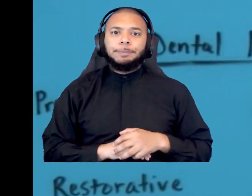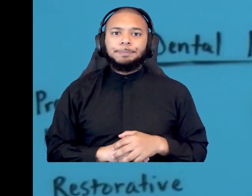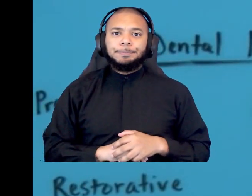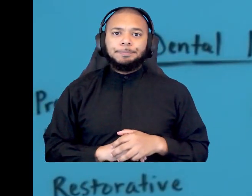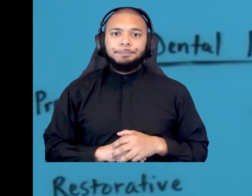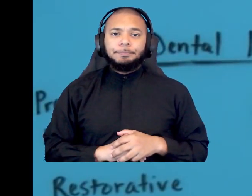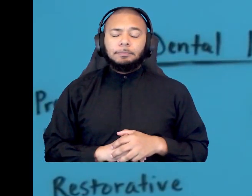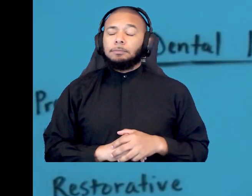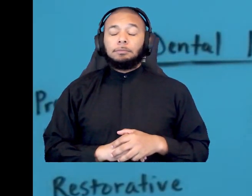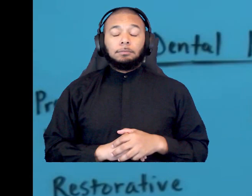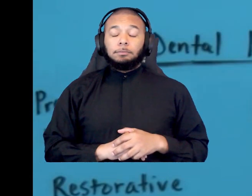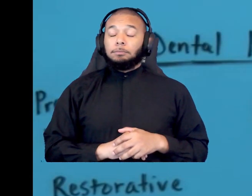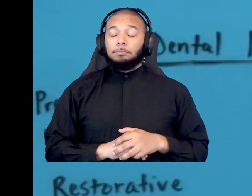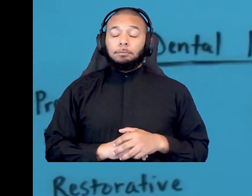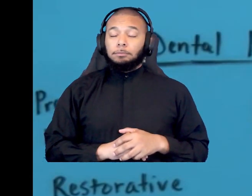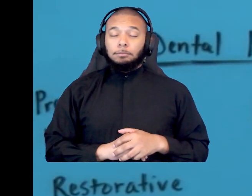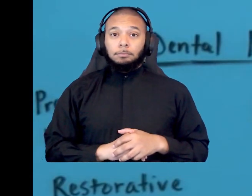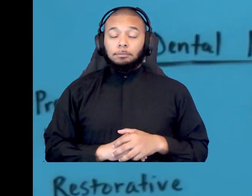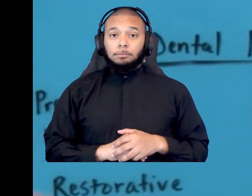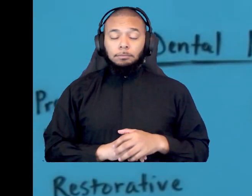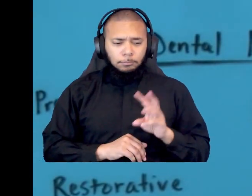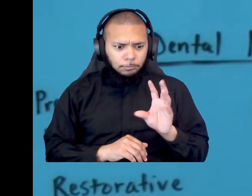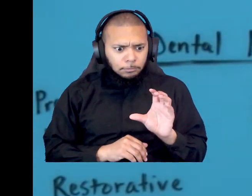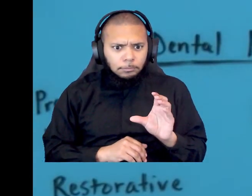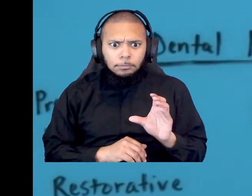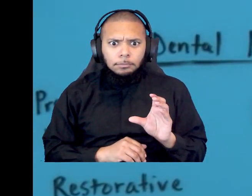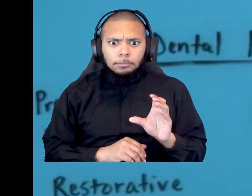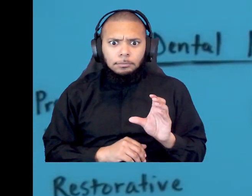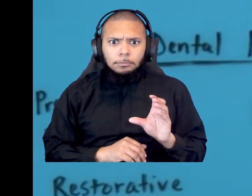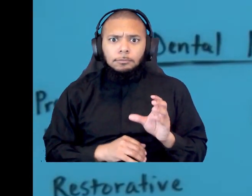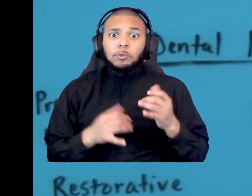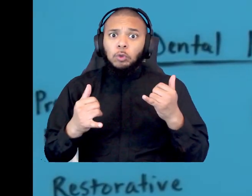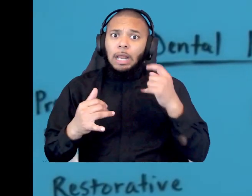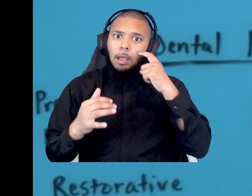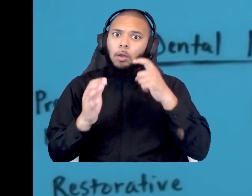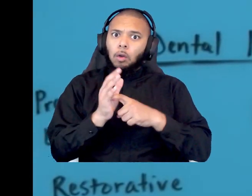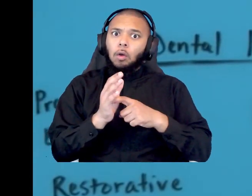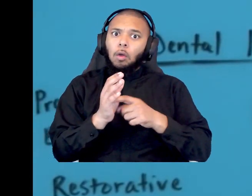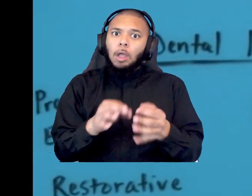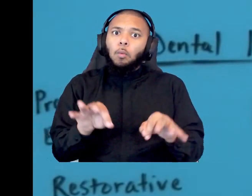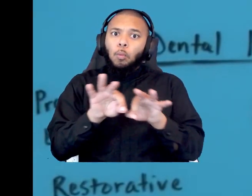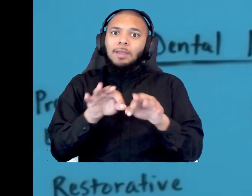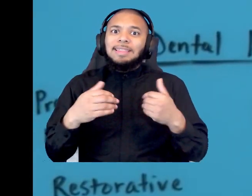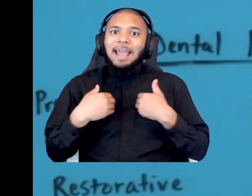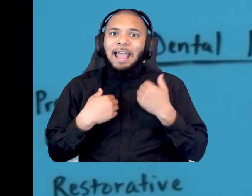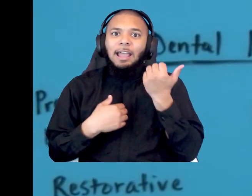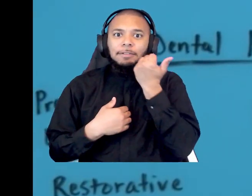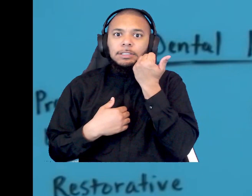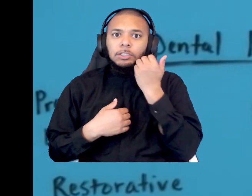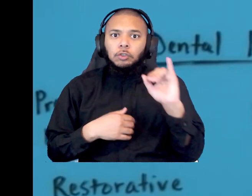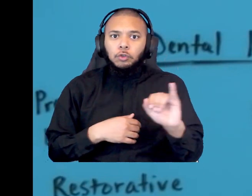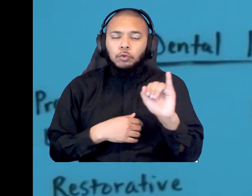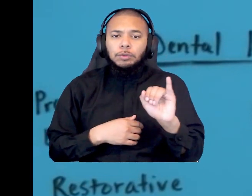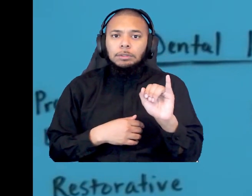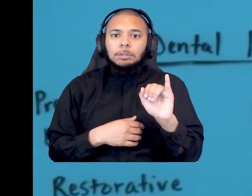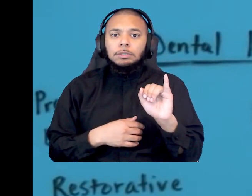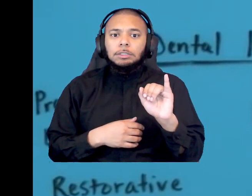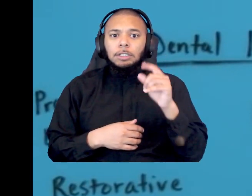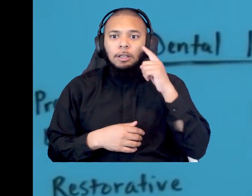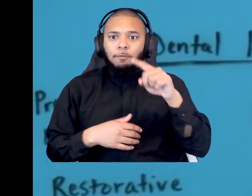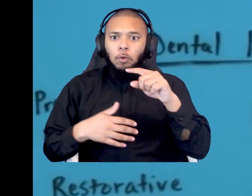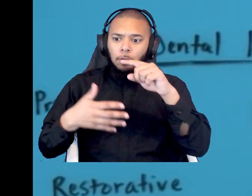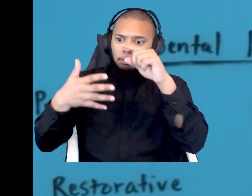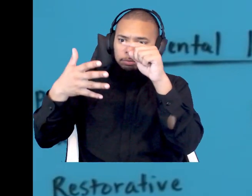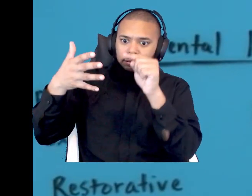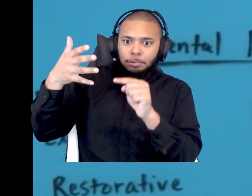Okay. So you're seeing that it's worth it. To have dental insurance for all those procedures, you paid